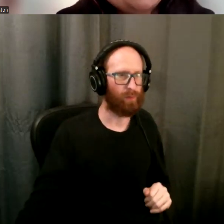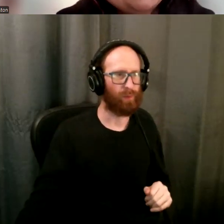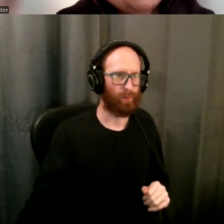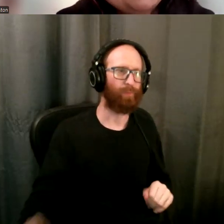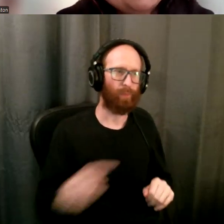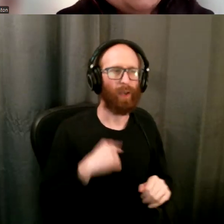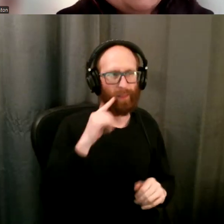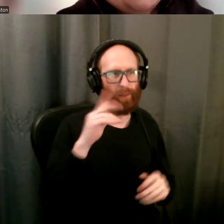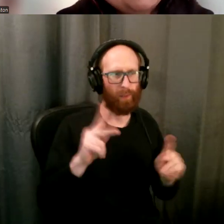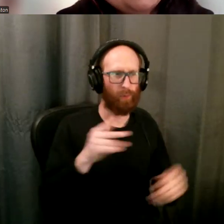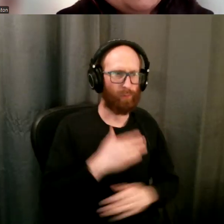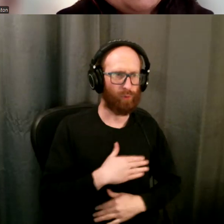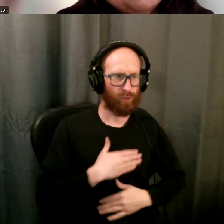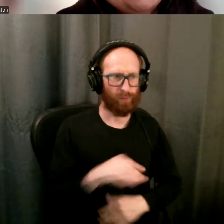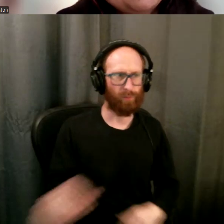it.